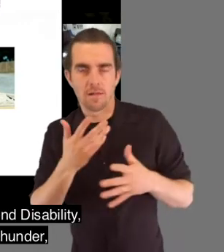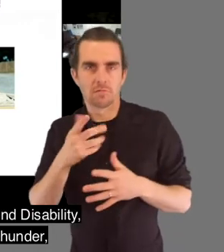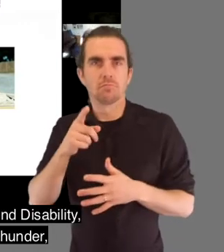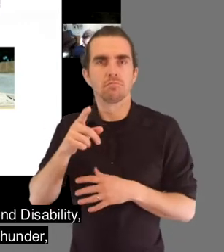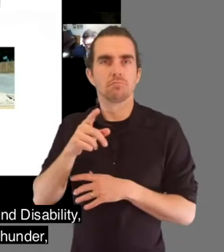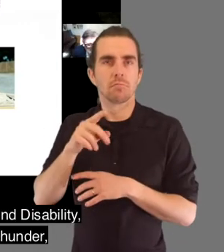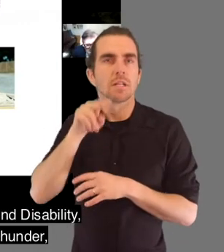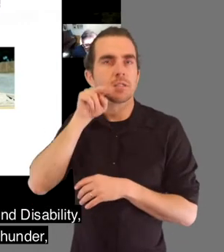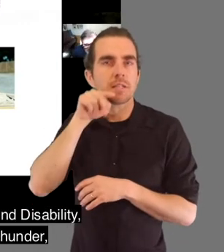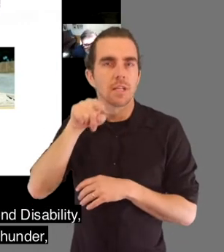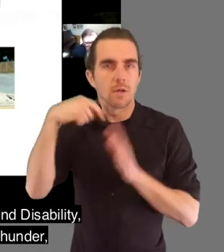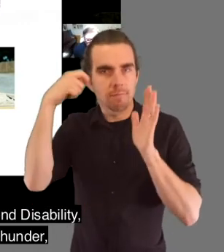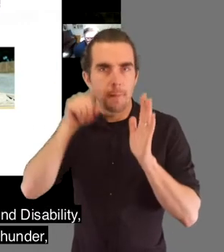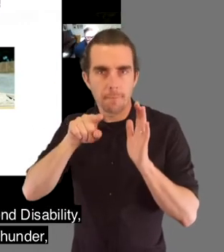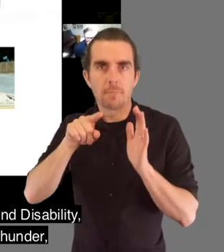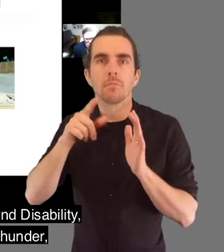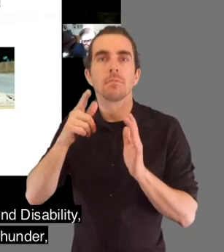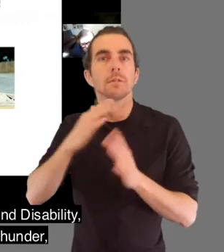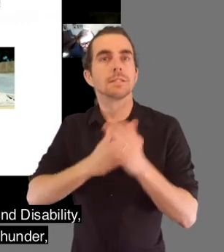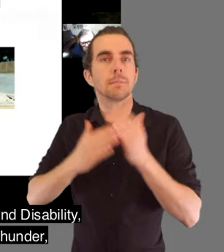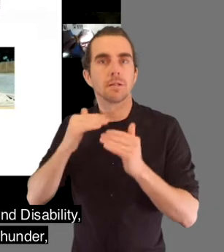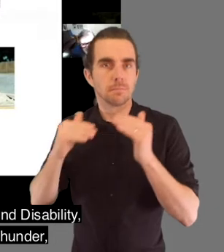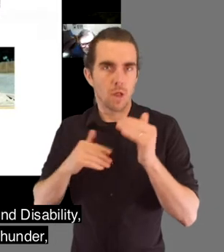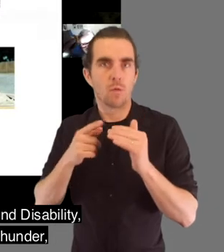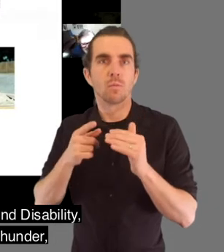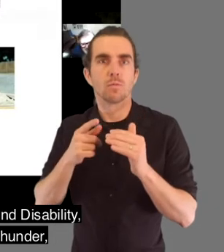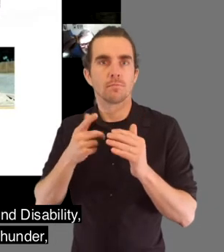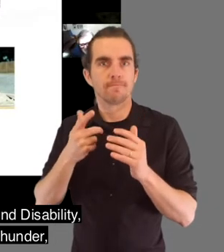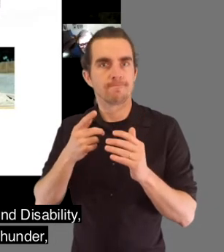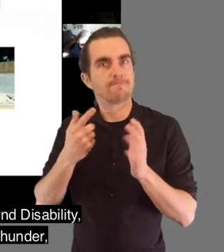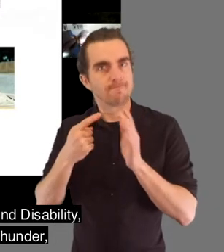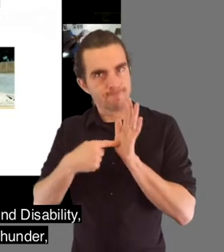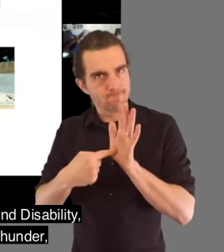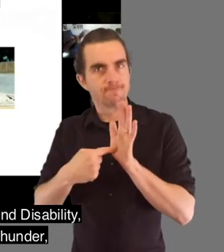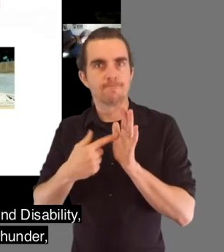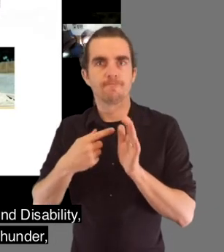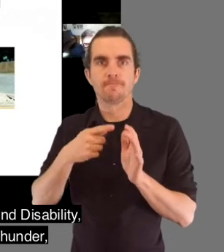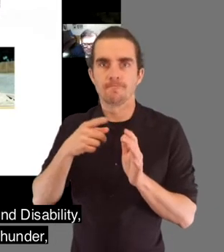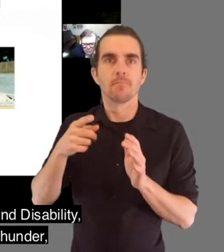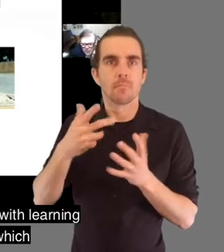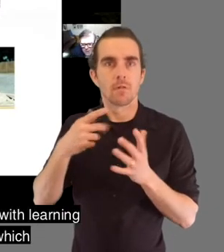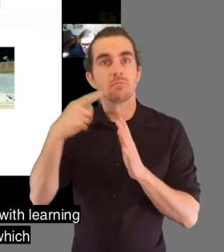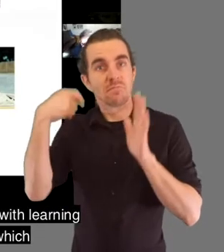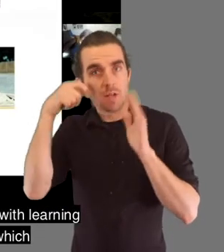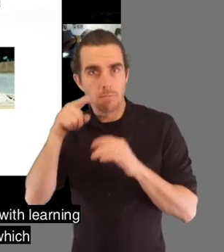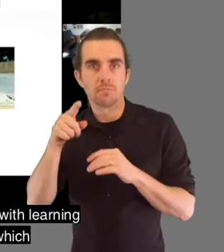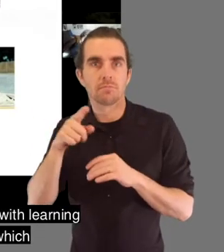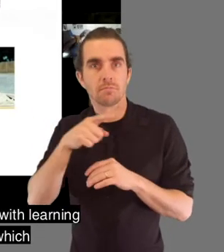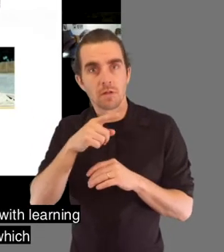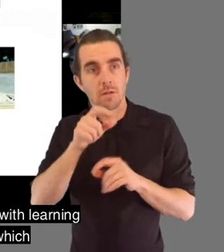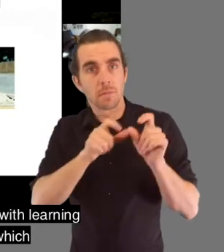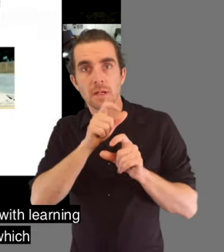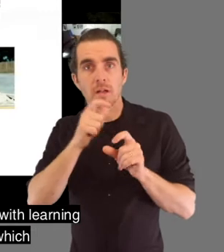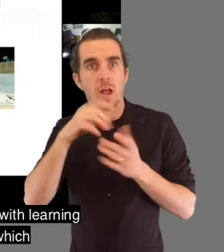Beyond Disability, again, A Cause for Mirth, or Tropic Thunder, another film which makes fun of people with